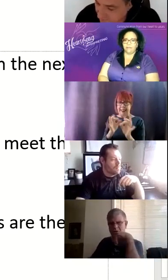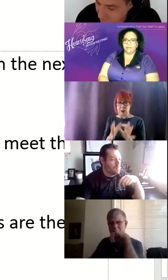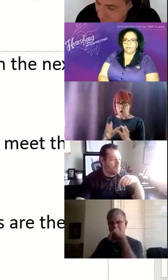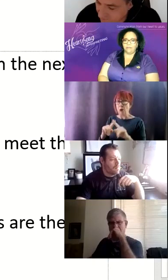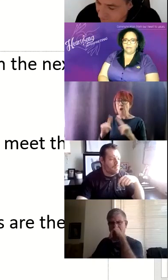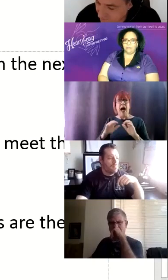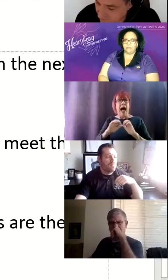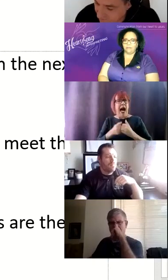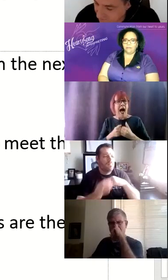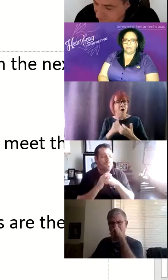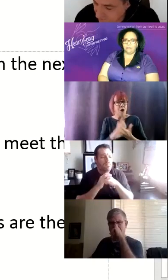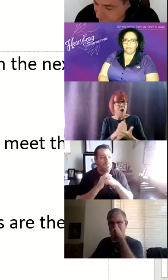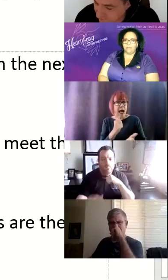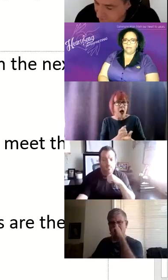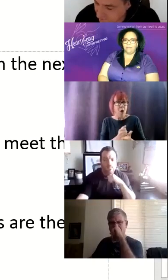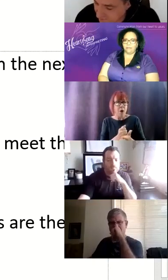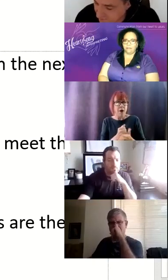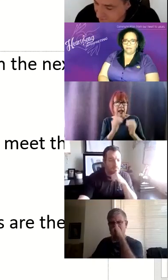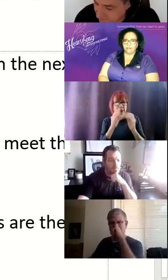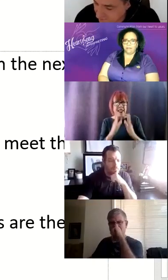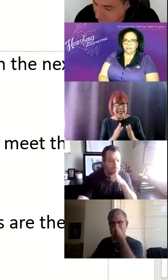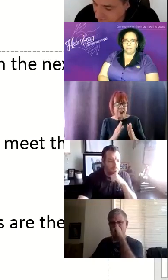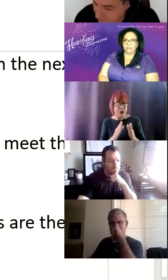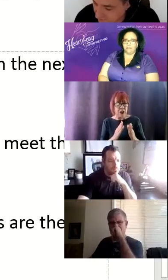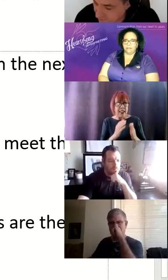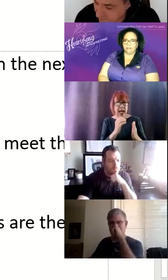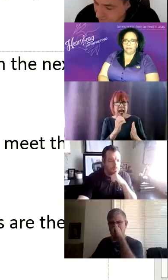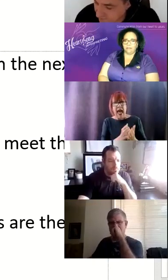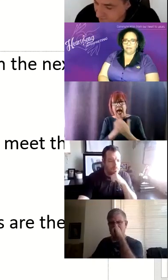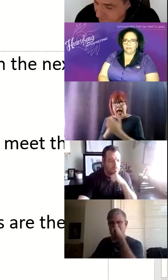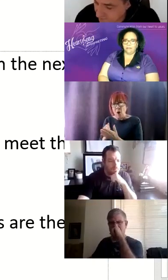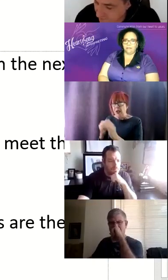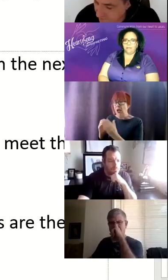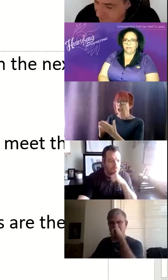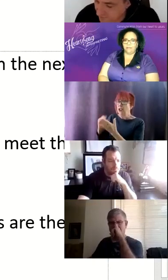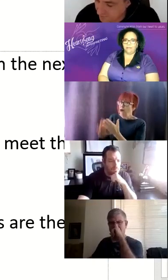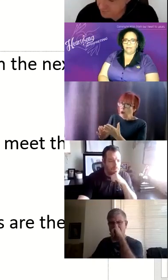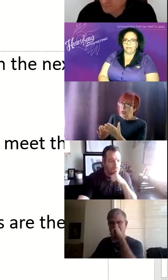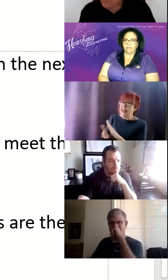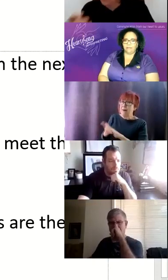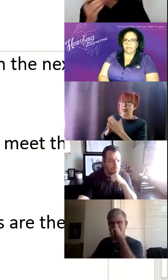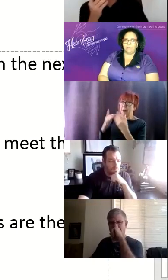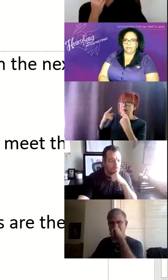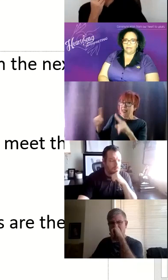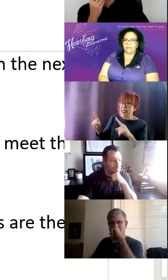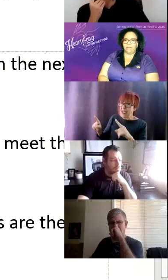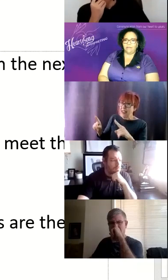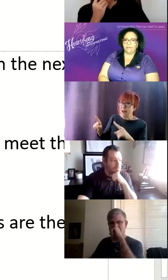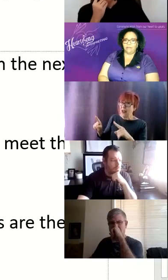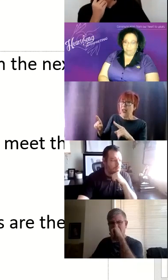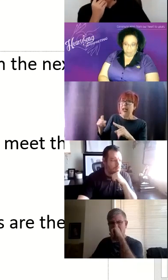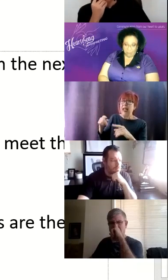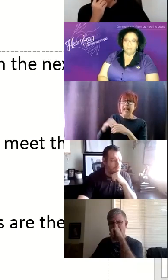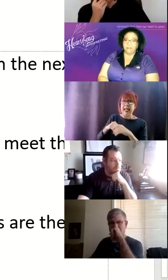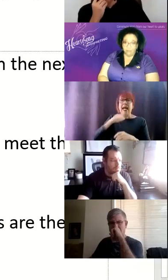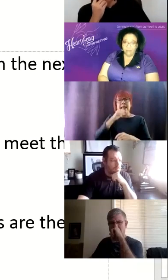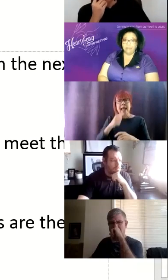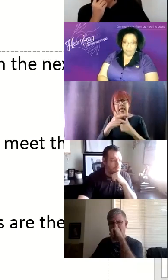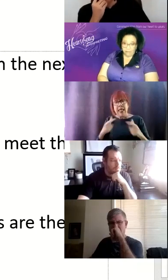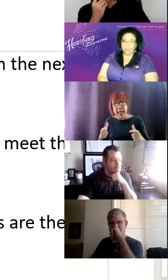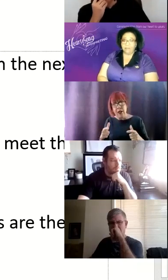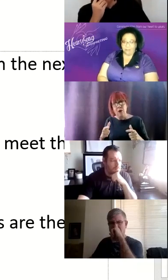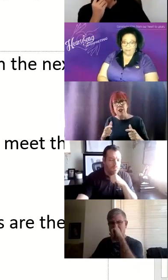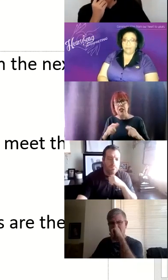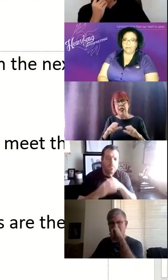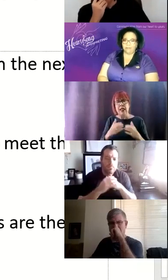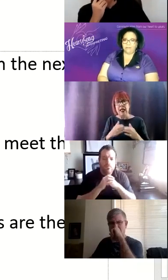help teachers to help students be successful in not language classes, just every other class where they're using interpreters? I